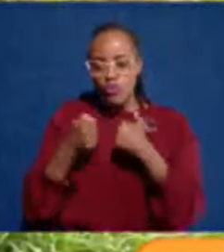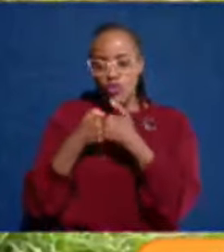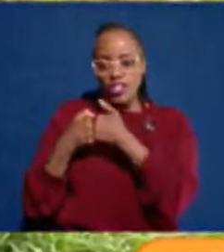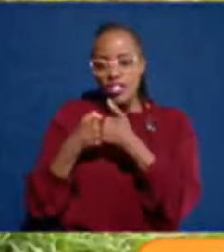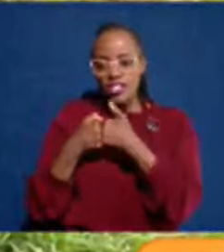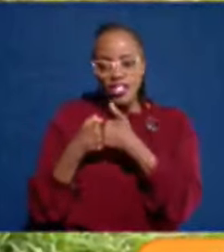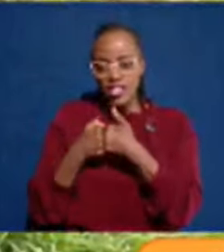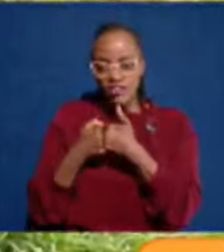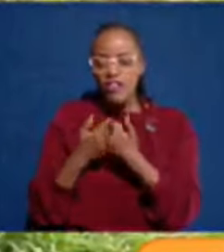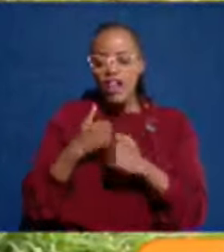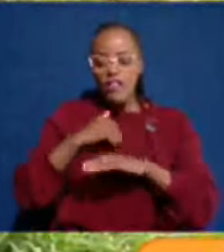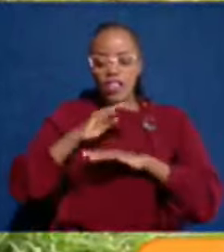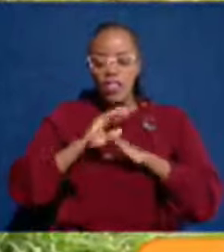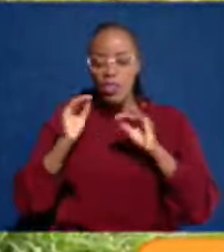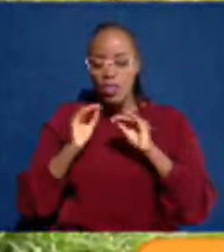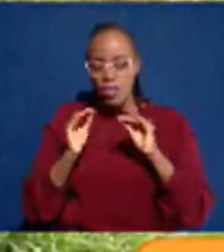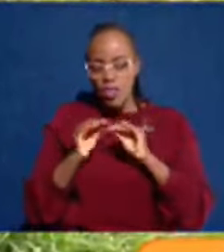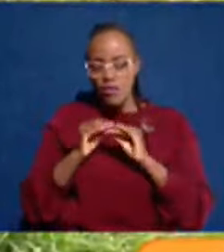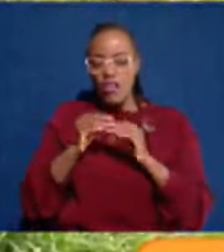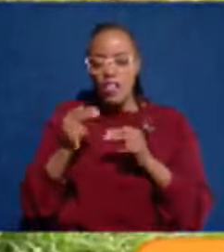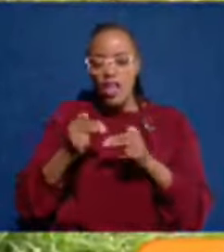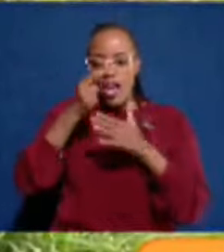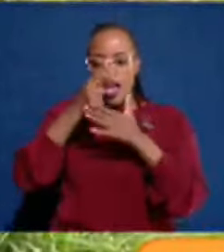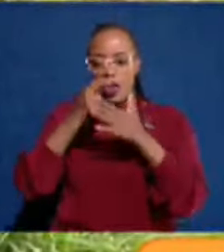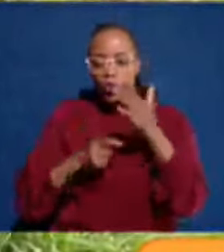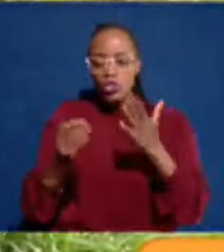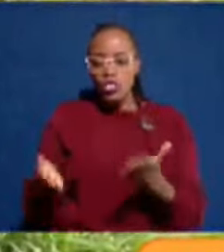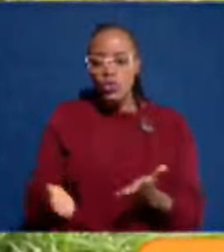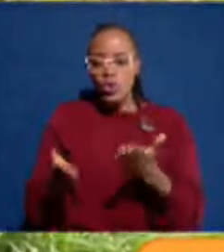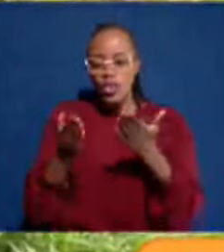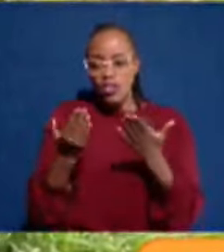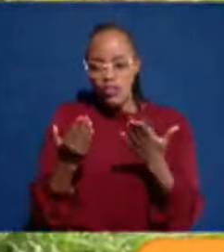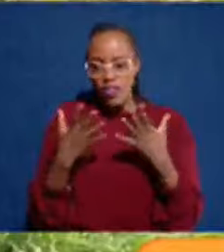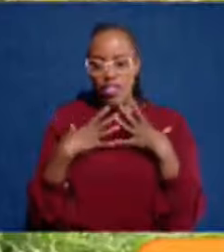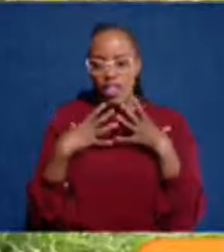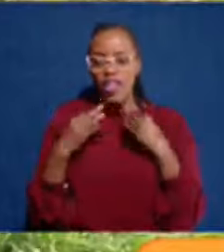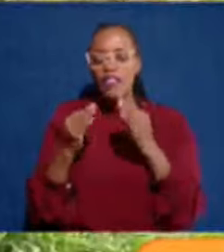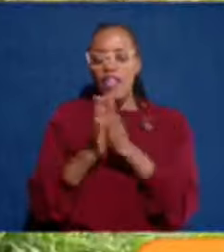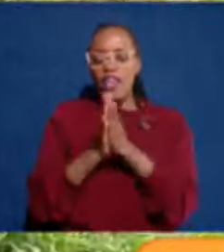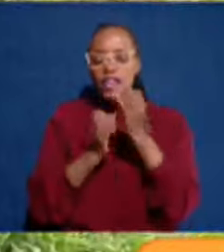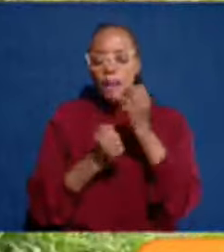feed scarcity and high costs, thus enhancing the health and